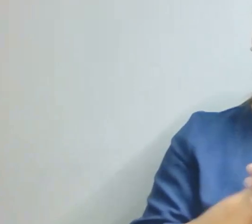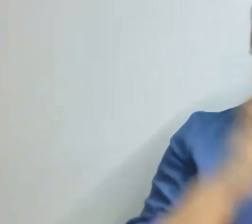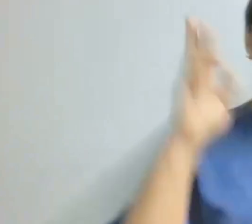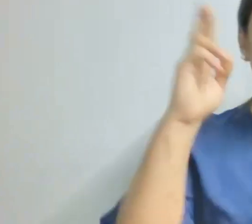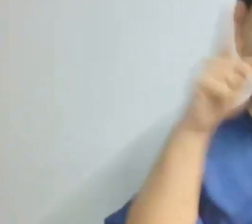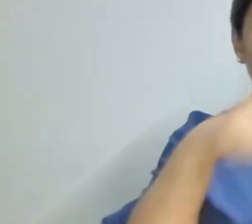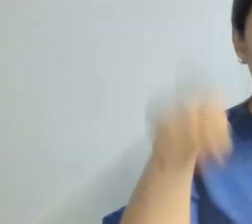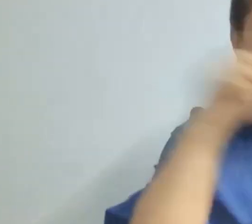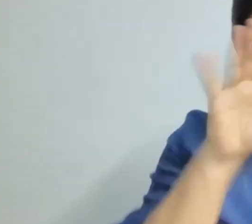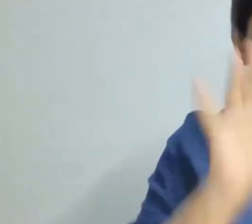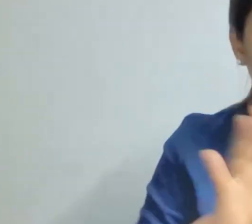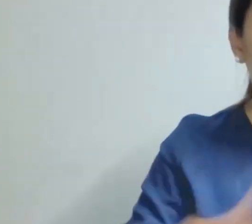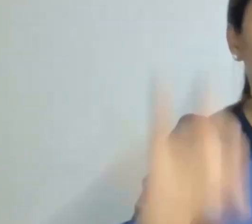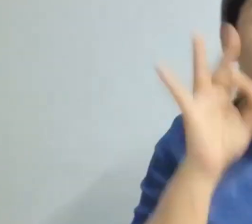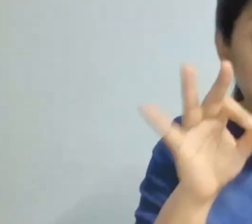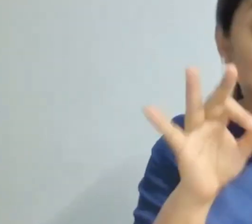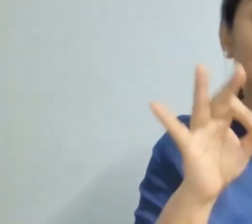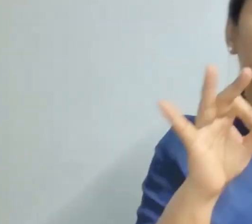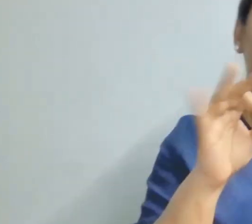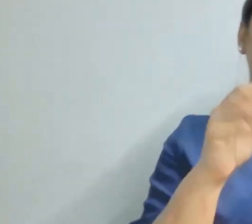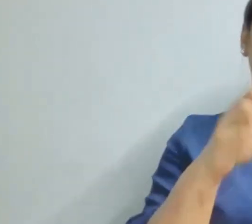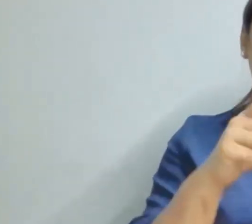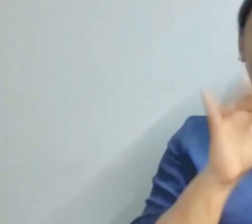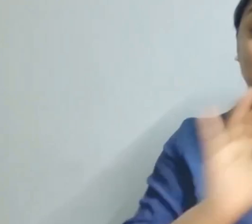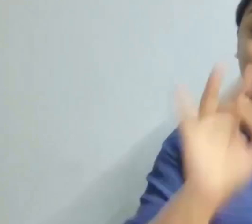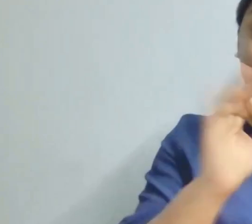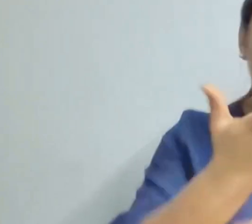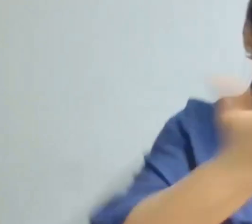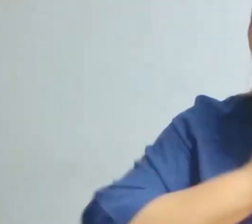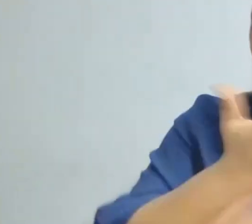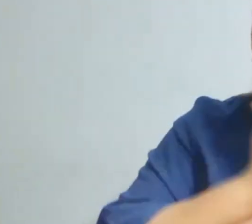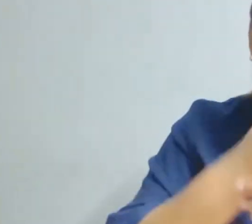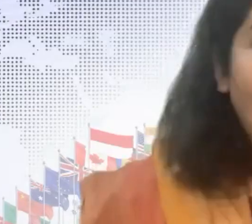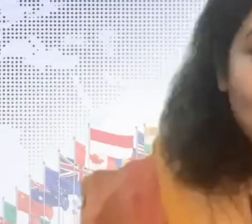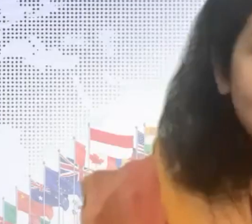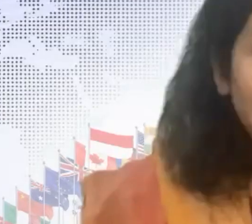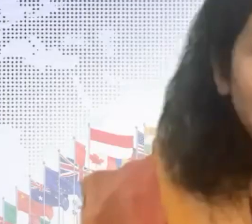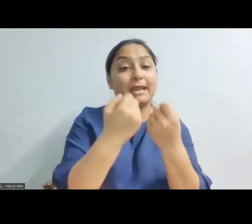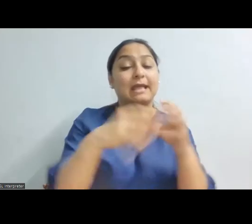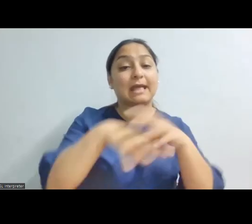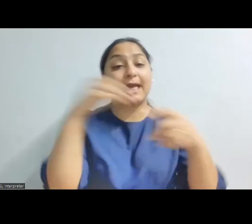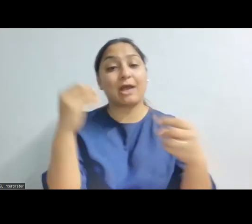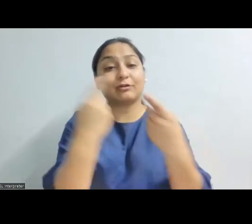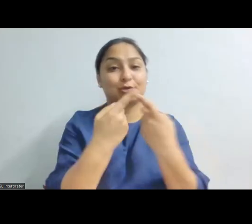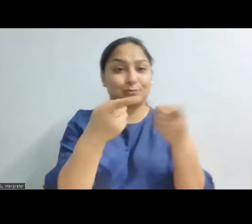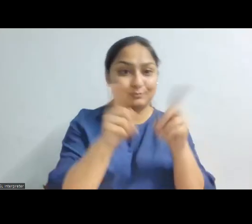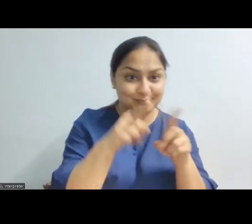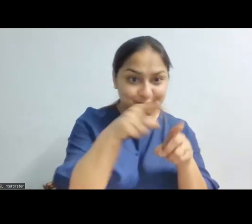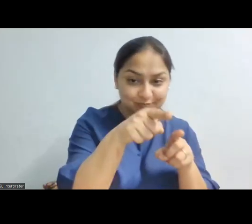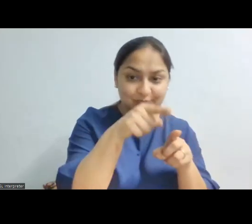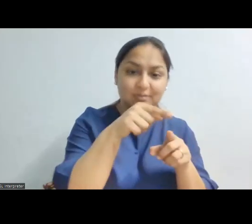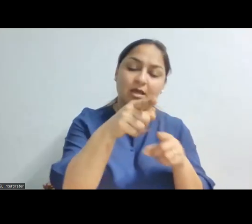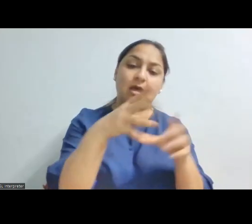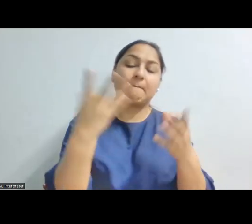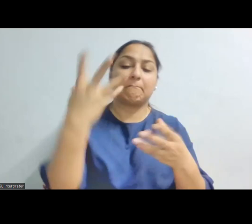a stimulating and enriching discussion during the breakout sessions. I was a part of education